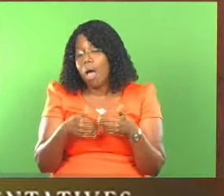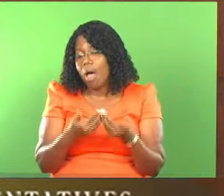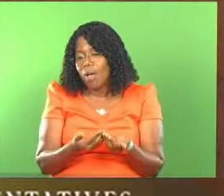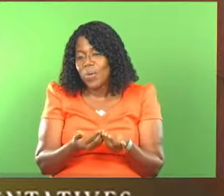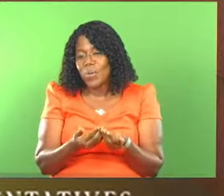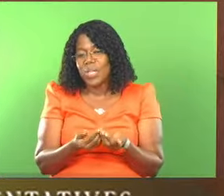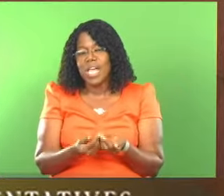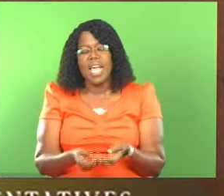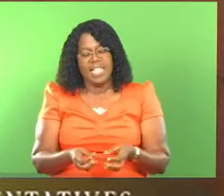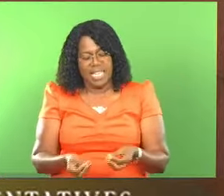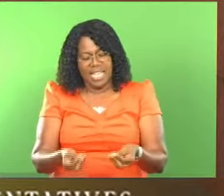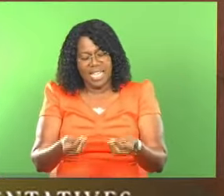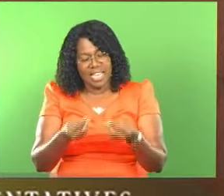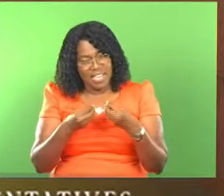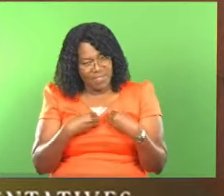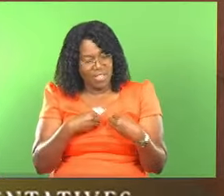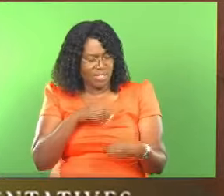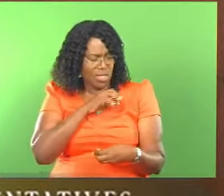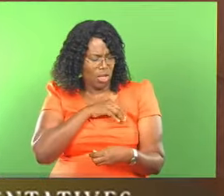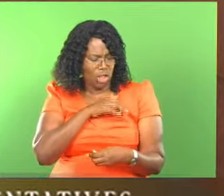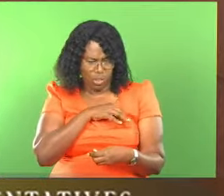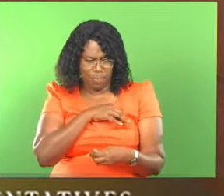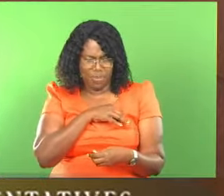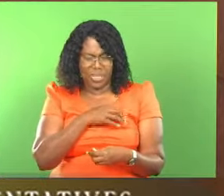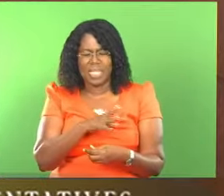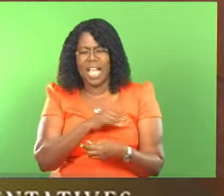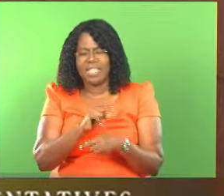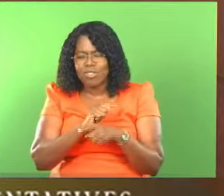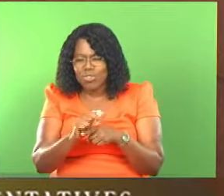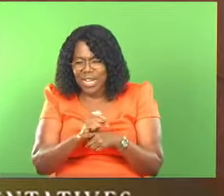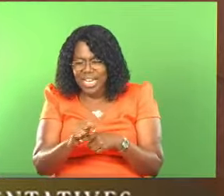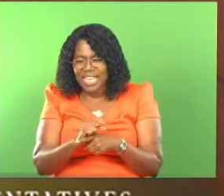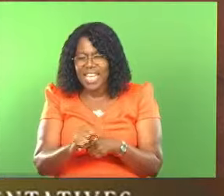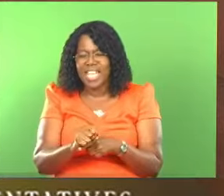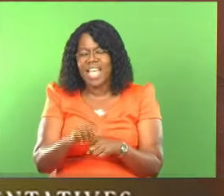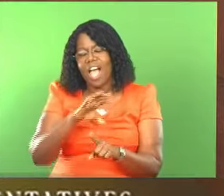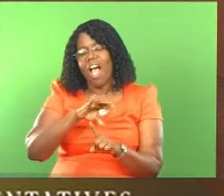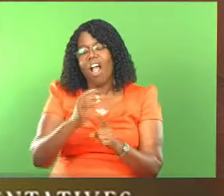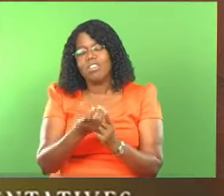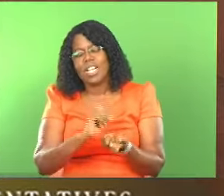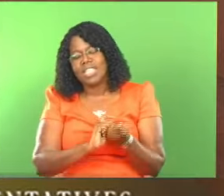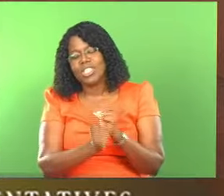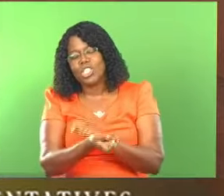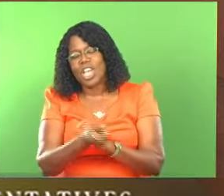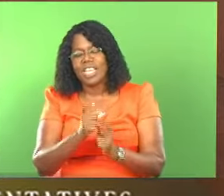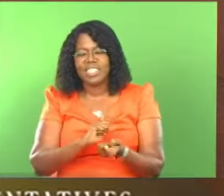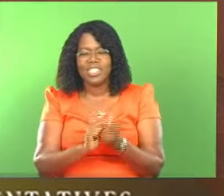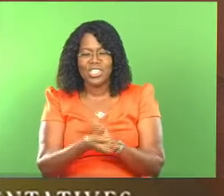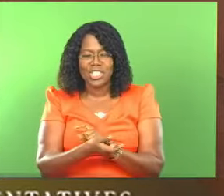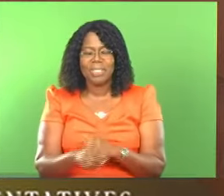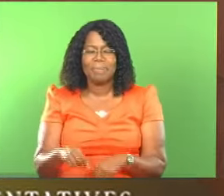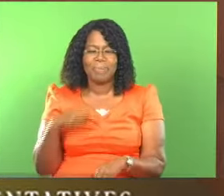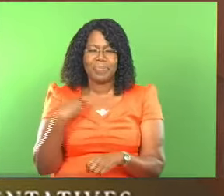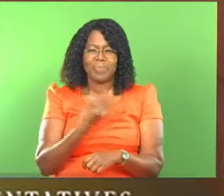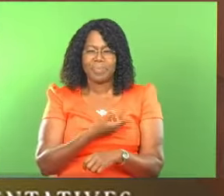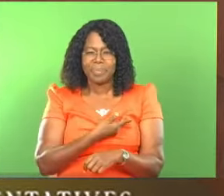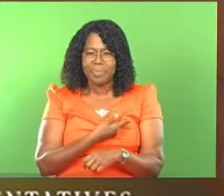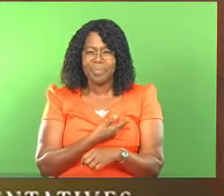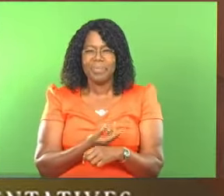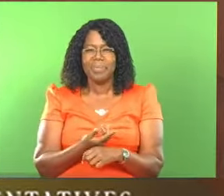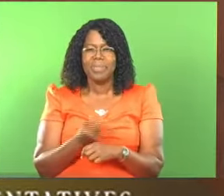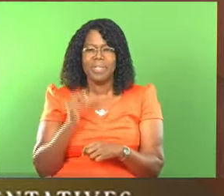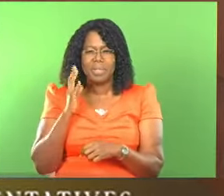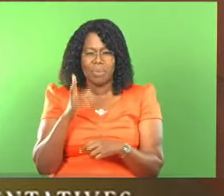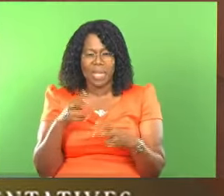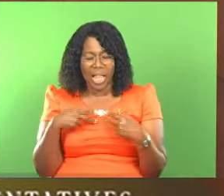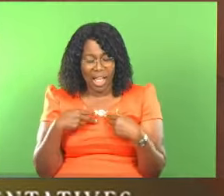through training, through cultural exchanges. We are renewing academic chairs at the University of West